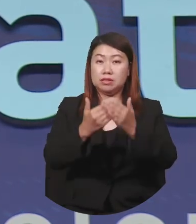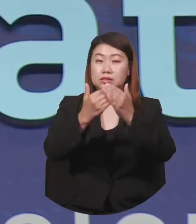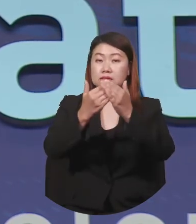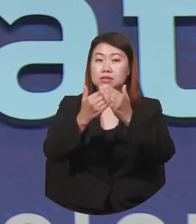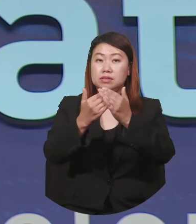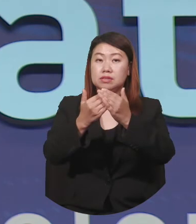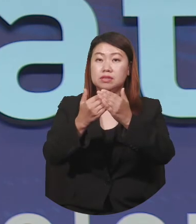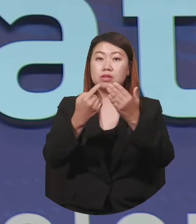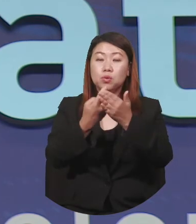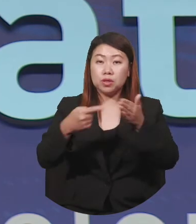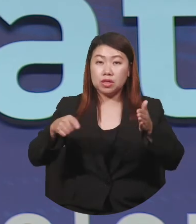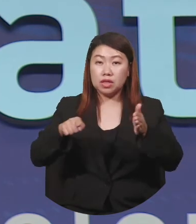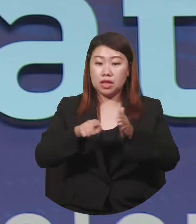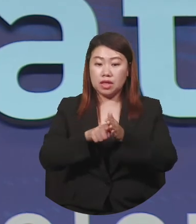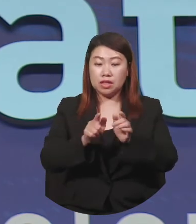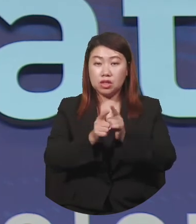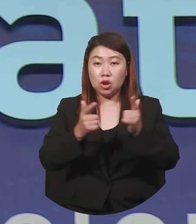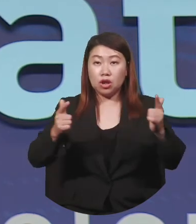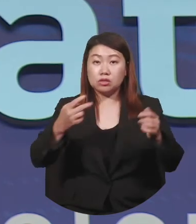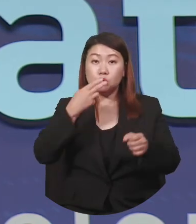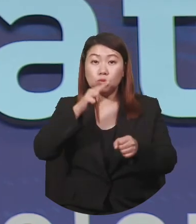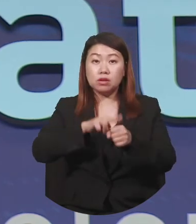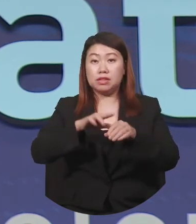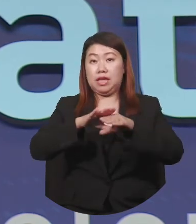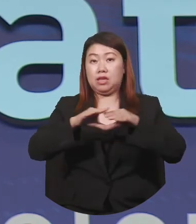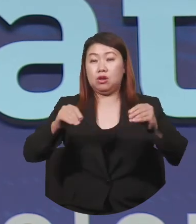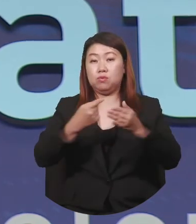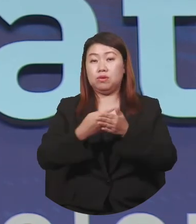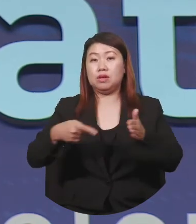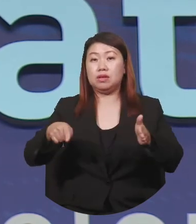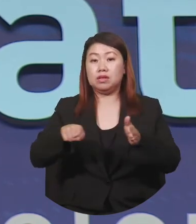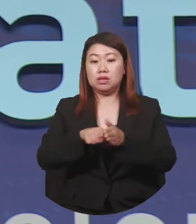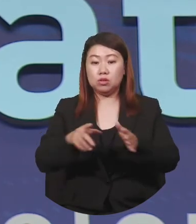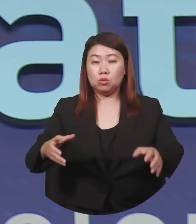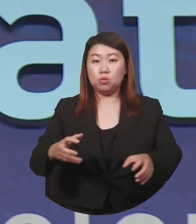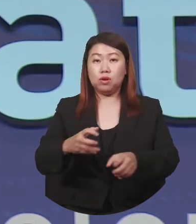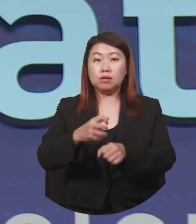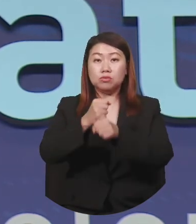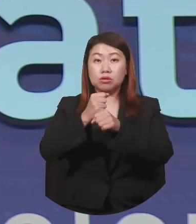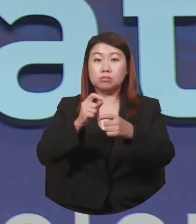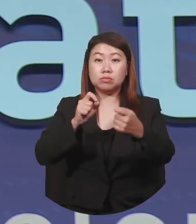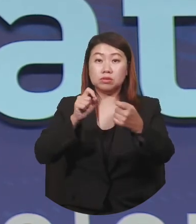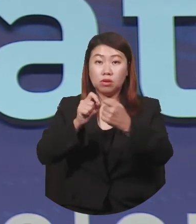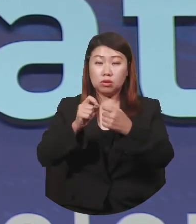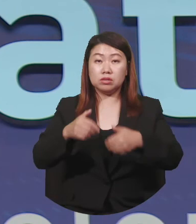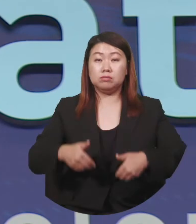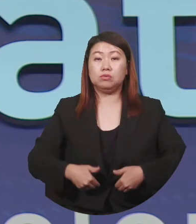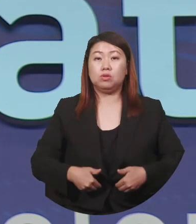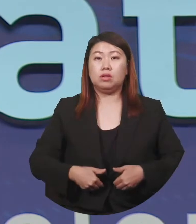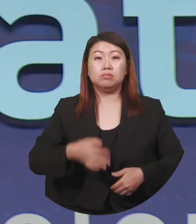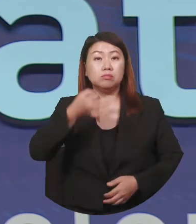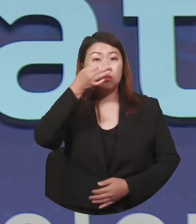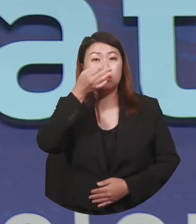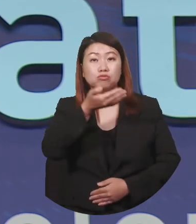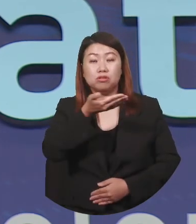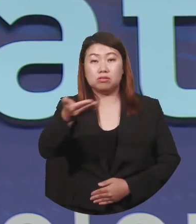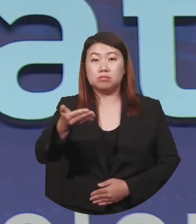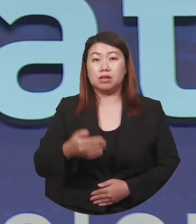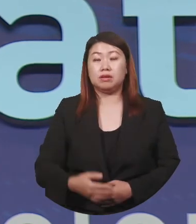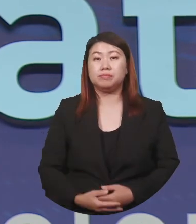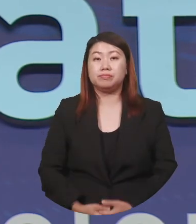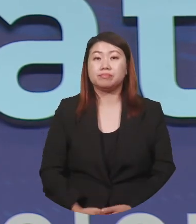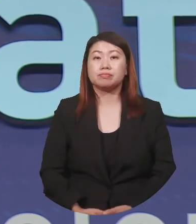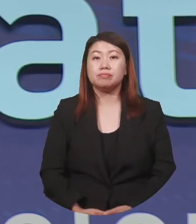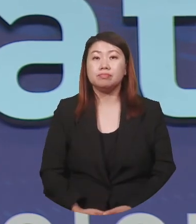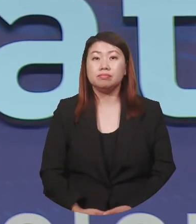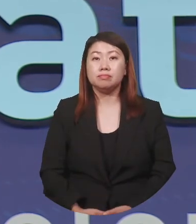Shu of the United Nations Development Program, and Senior Development Counselor Heath Cosgrove of the United